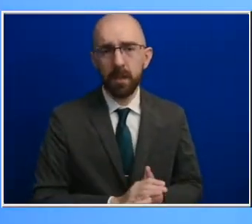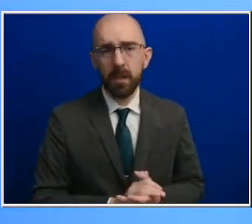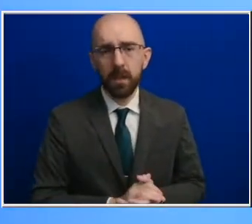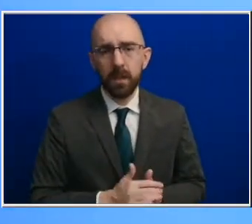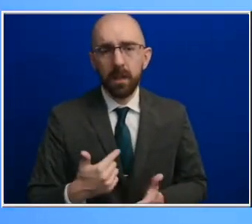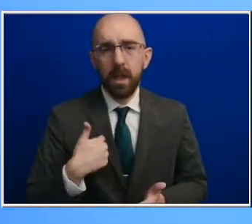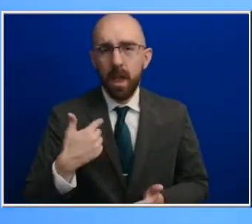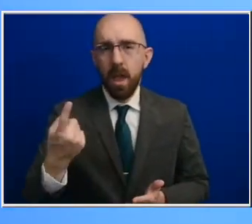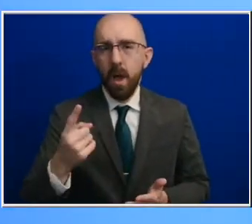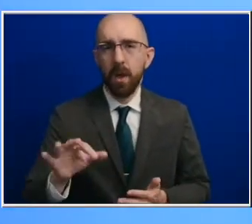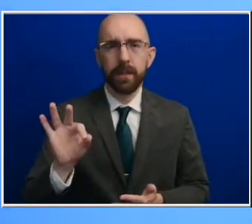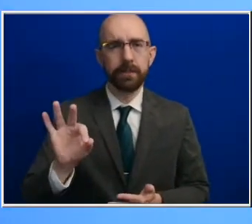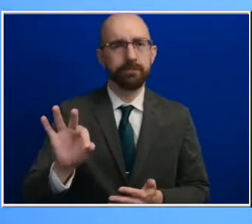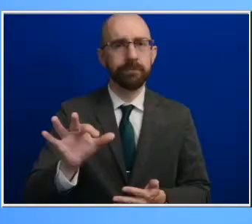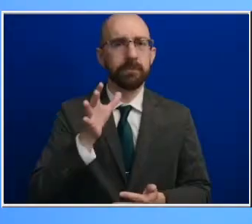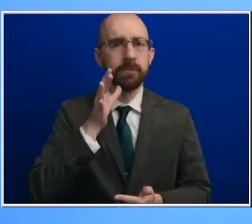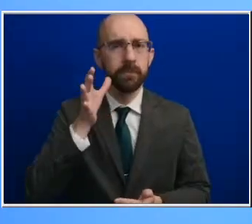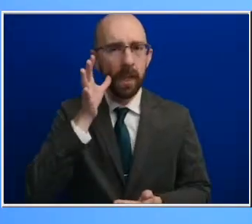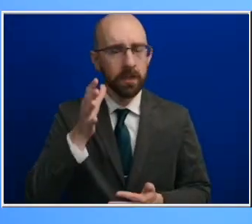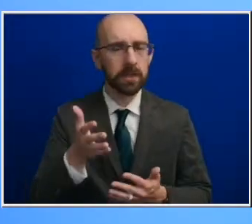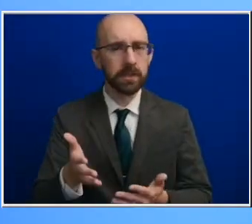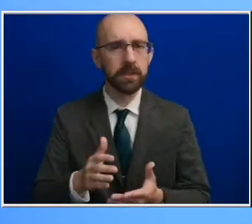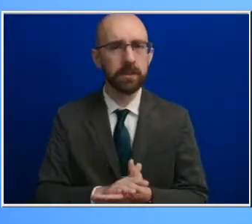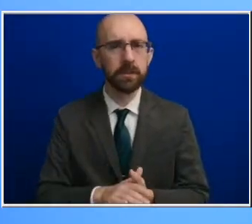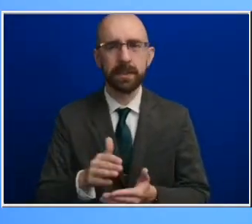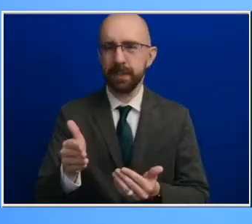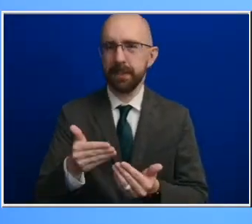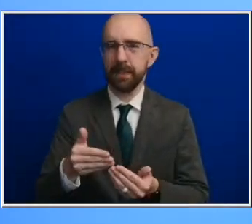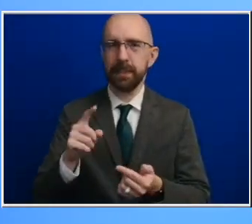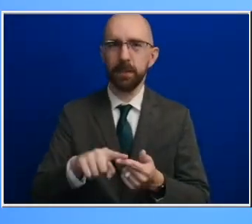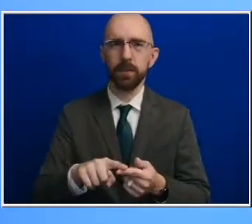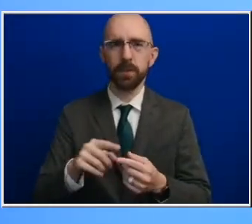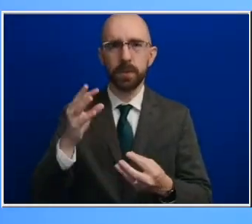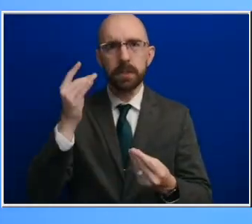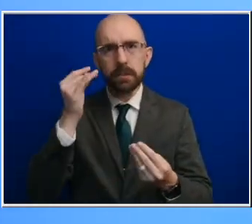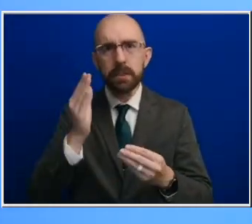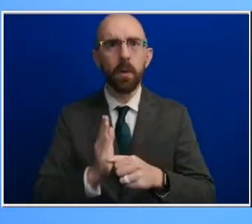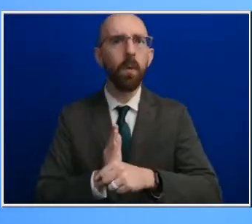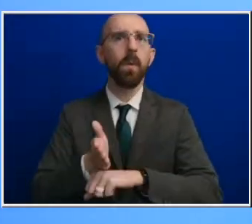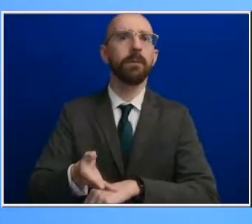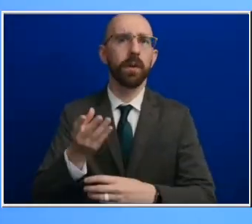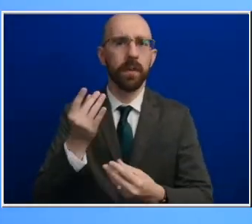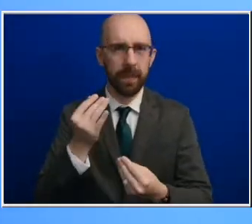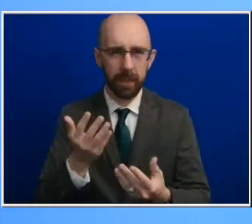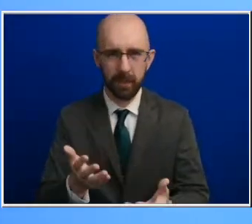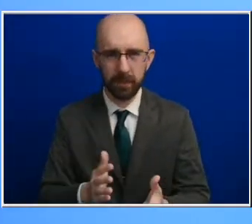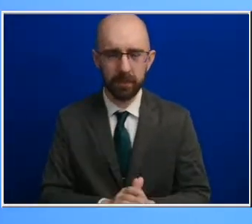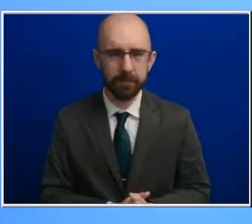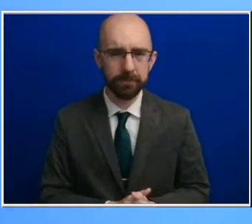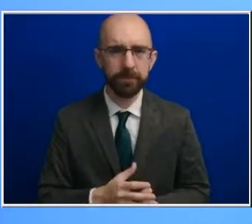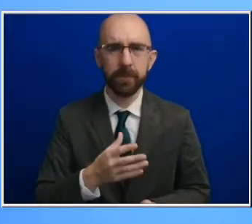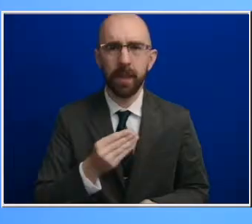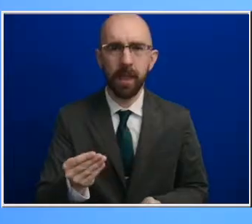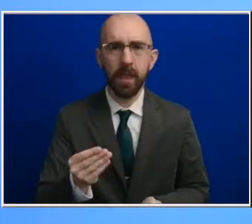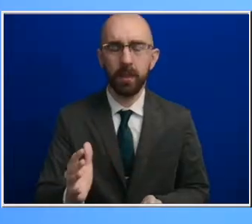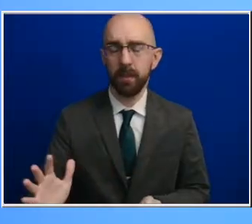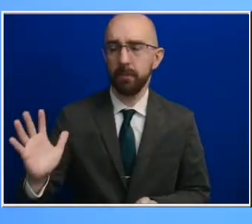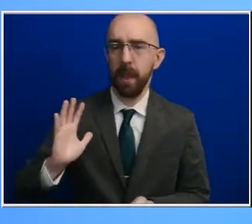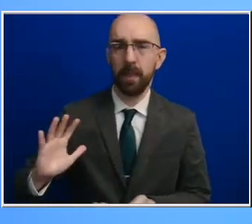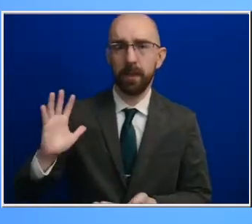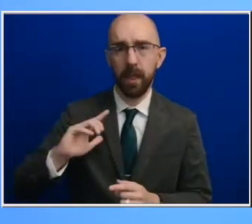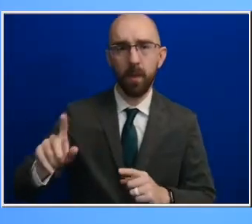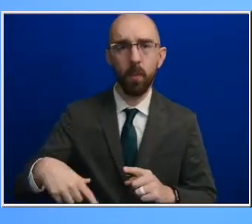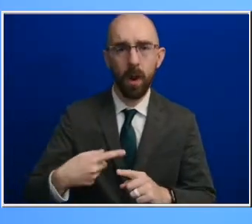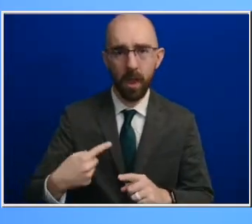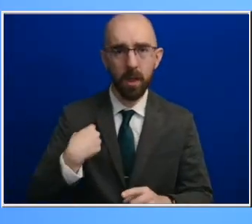tell parents, you know, it's easy to overthink this. And back in the day when we didn't